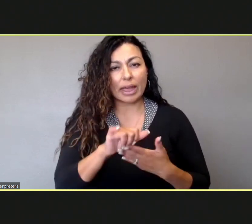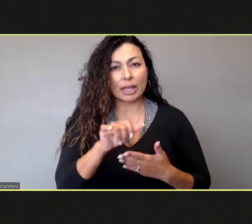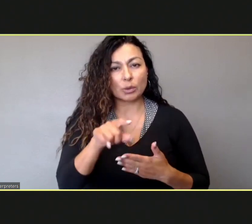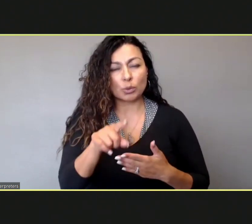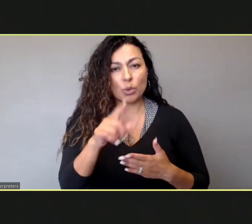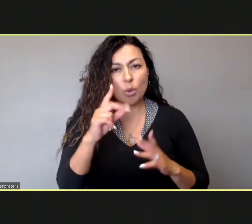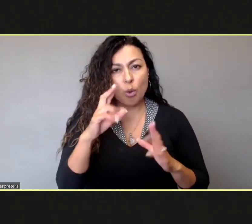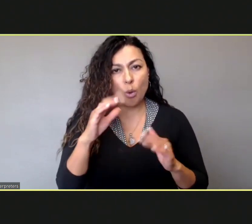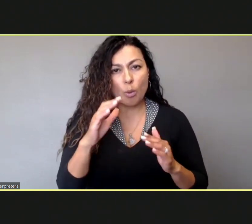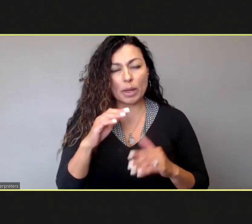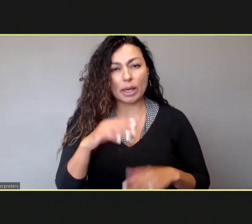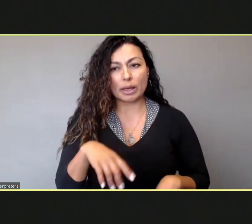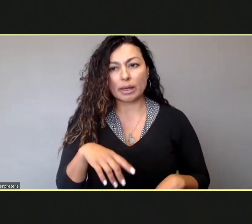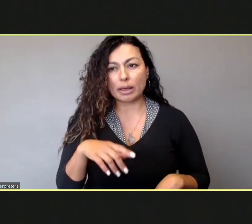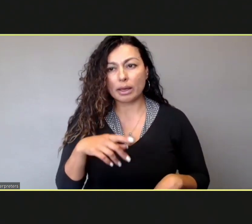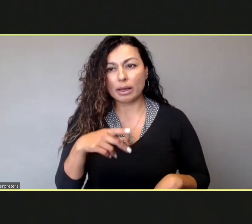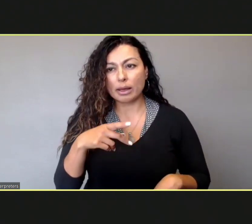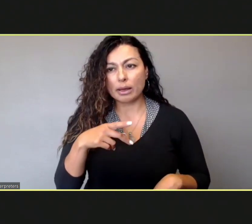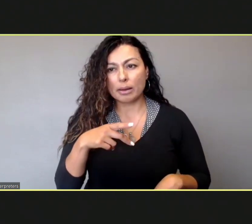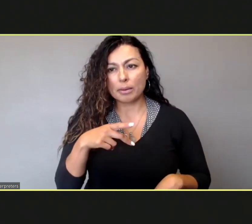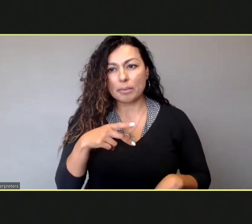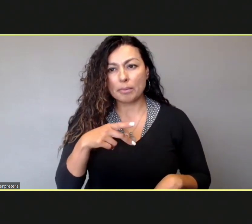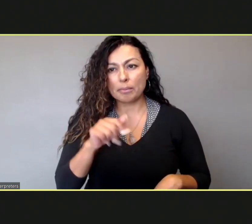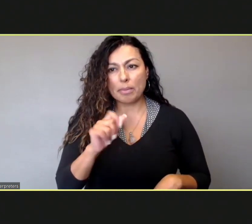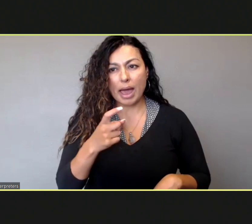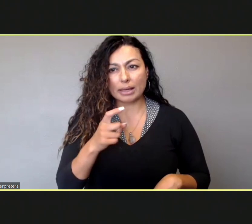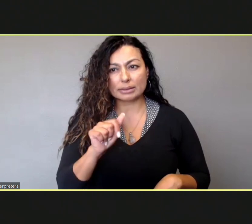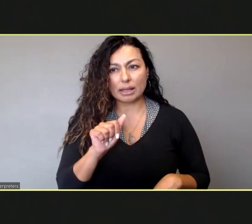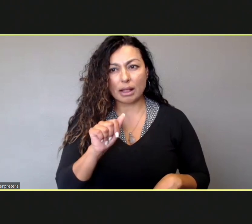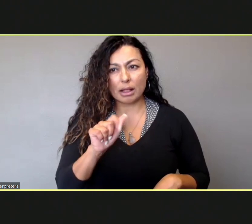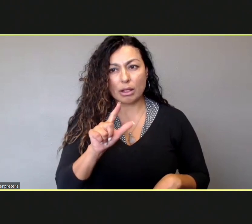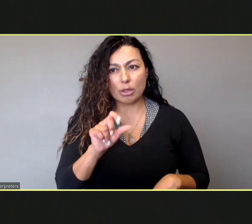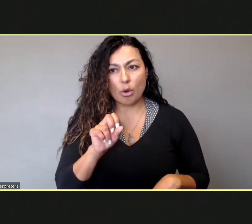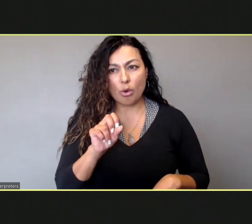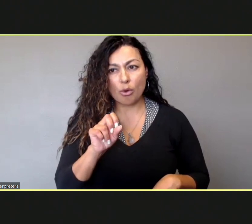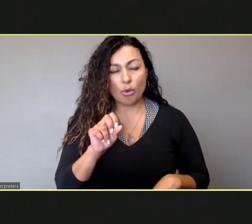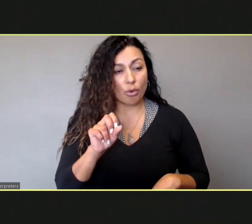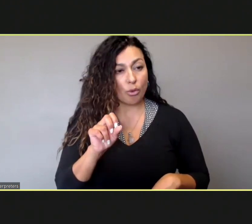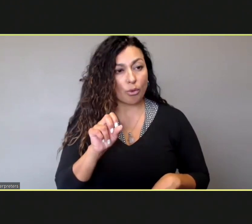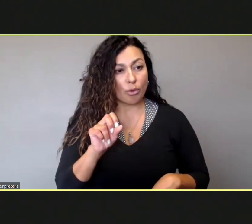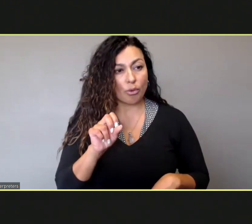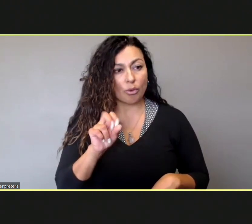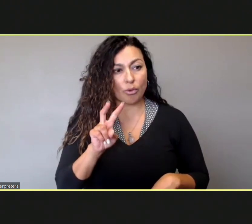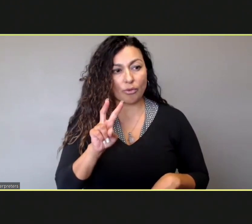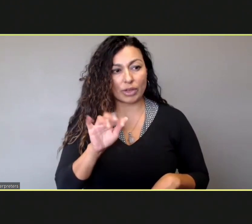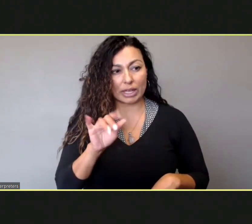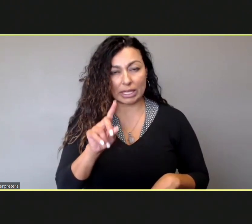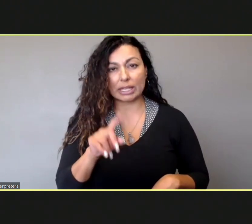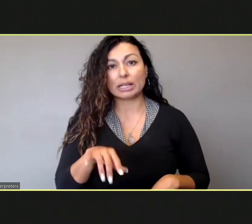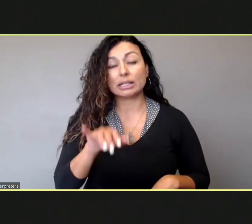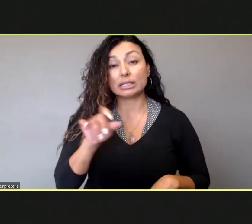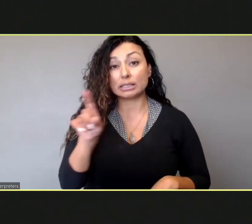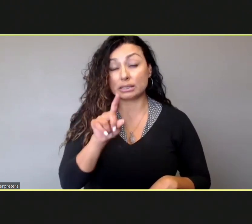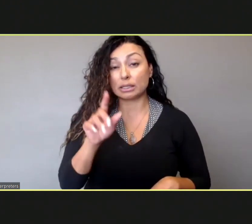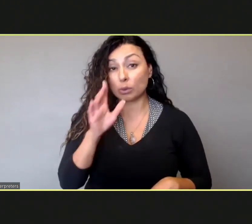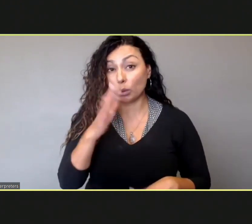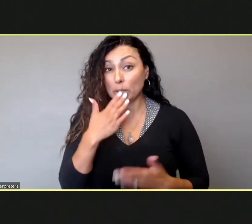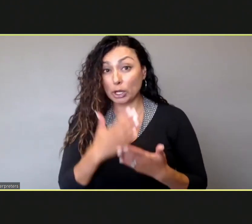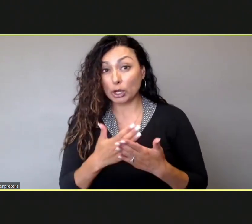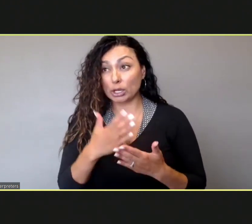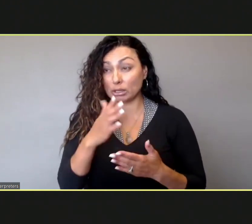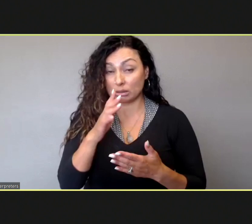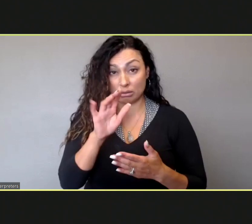hoping, Paxlovid is a good, tool moving forward. Is Paxlovid and some of the other treatments, are